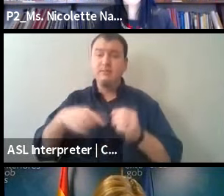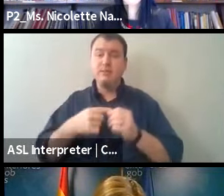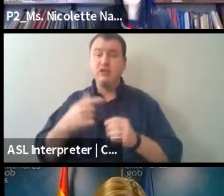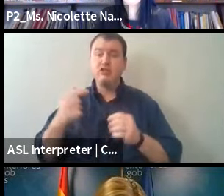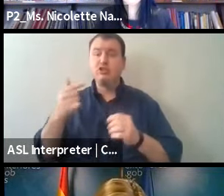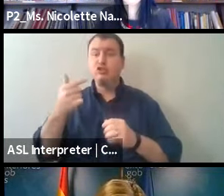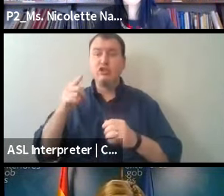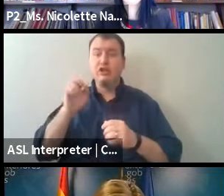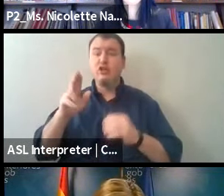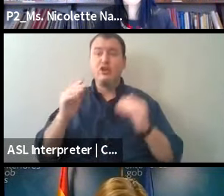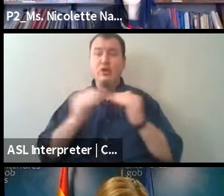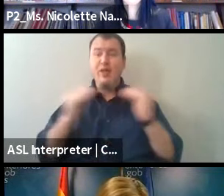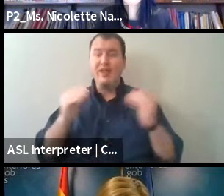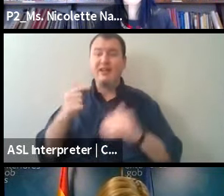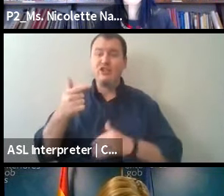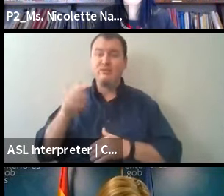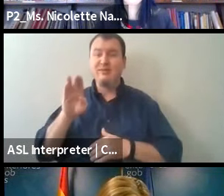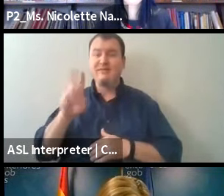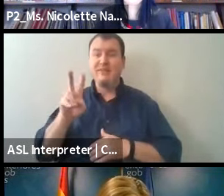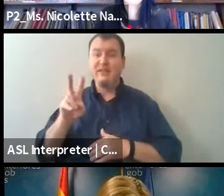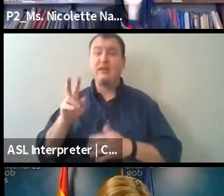and GBV as though